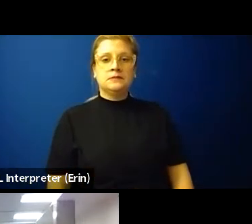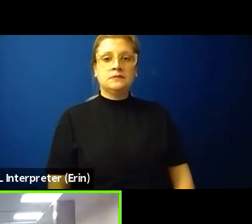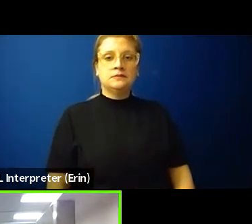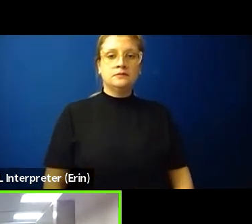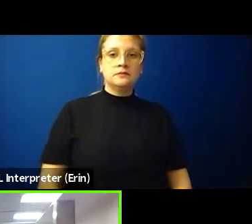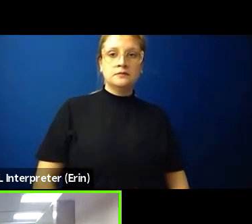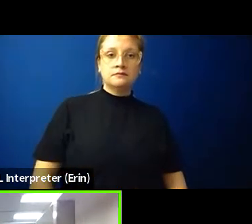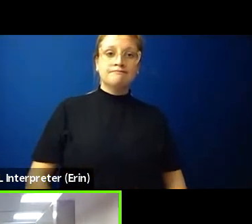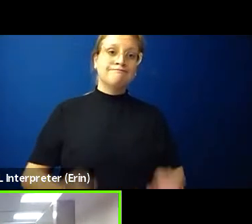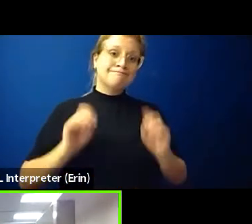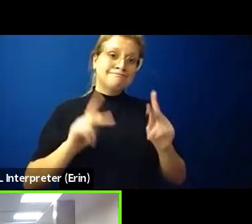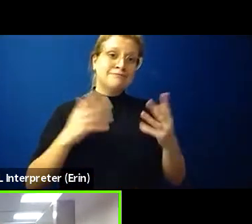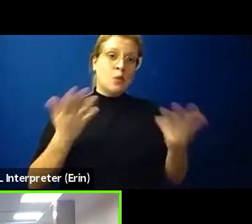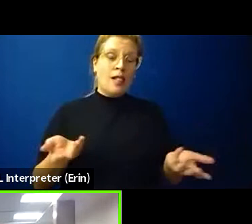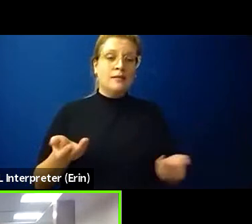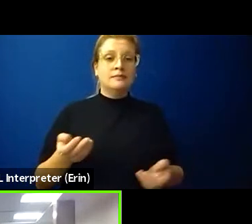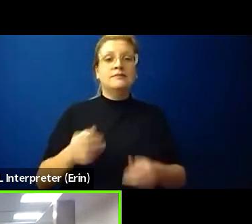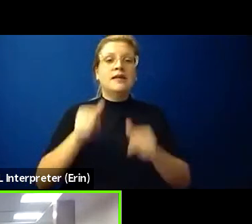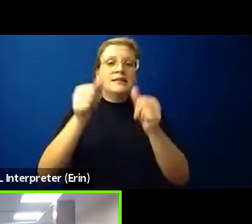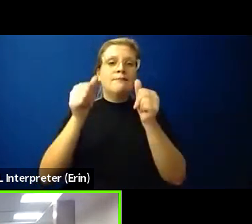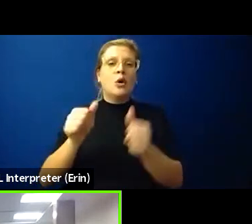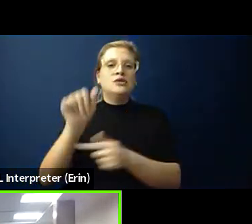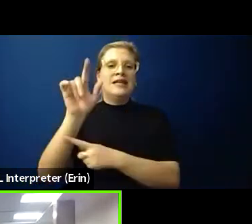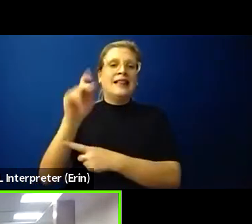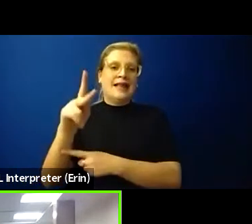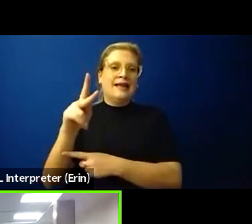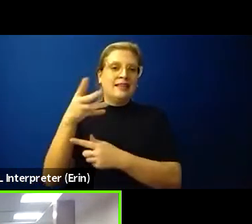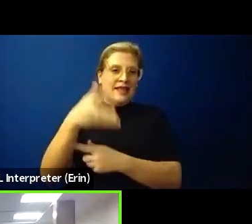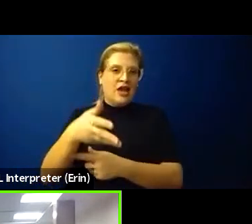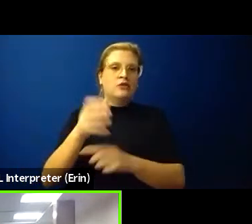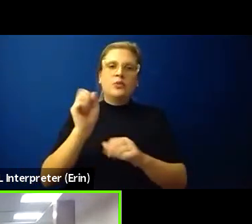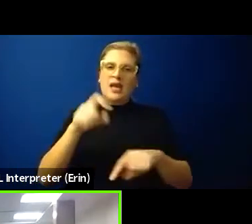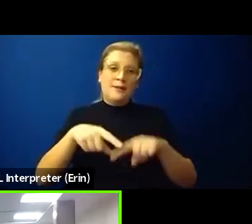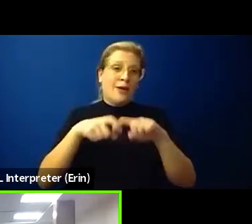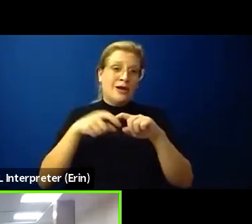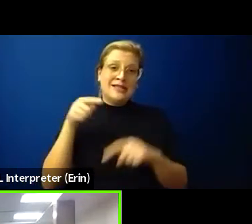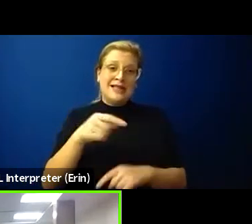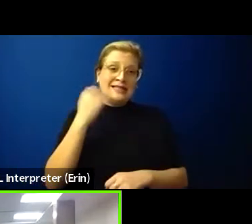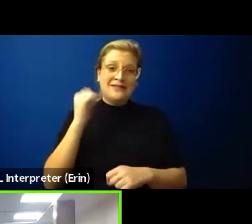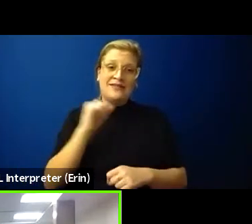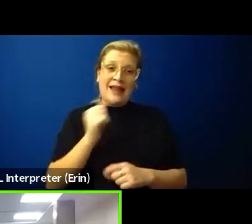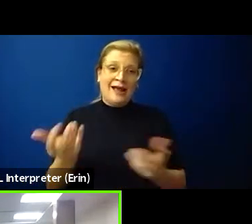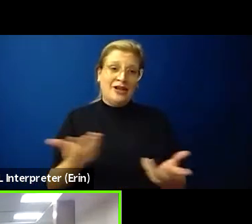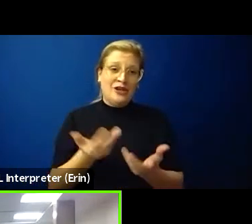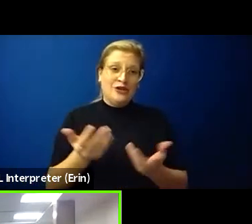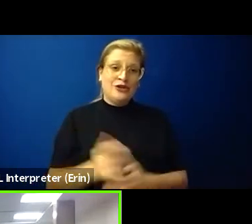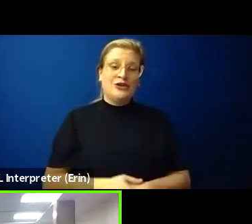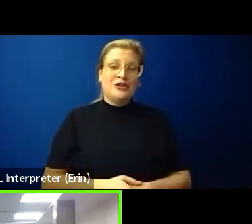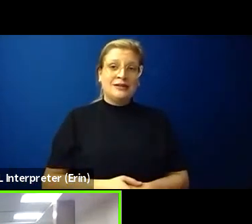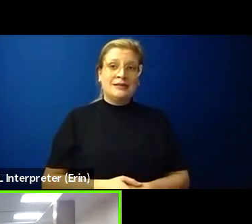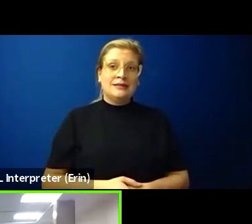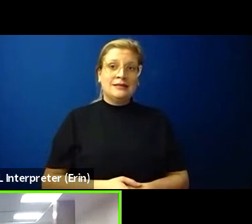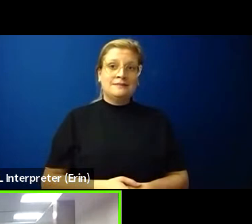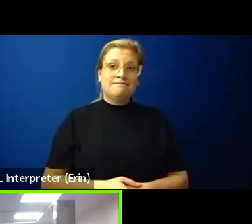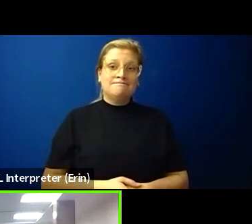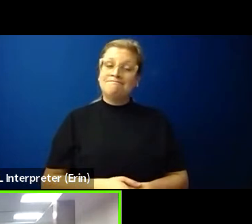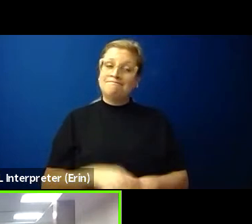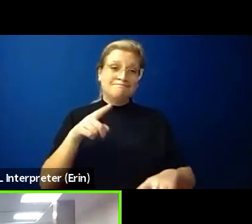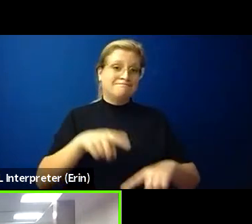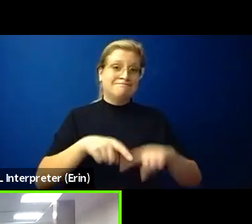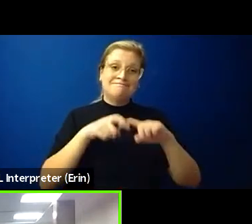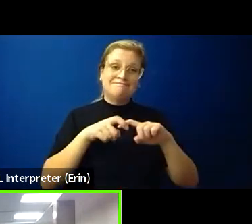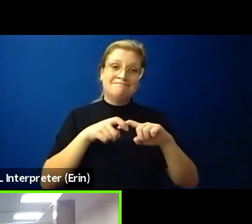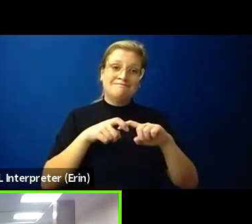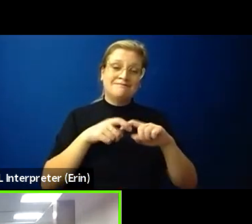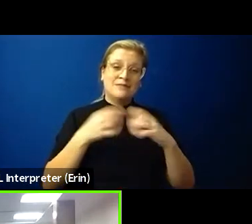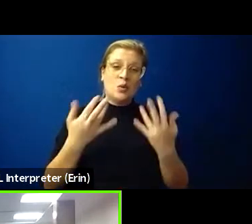All right, well, again, it's hyperlinked in there. We can table this if you'd like. If they're not present, I just say let's table for